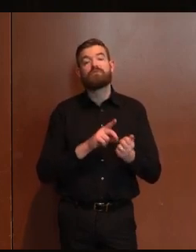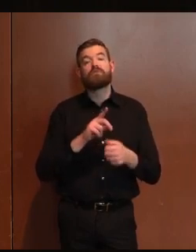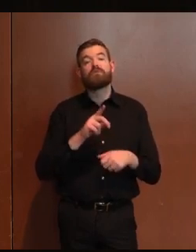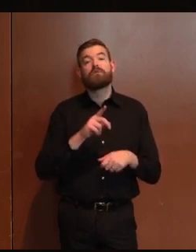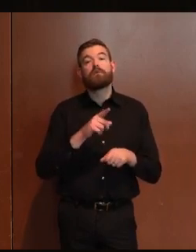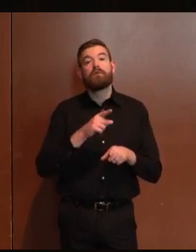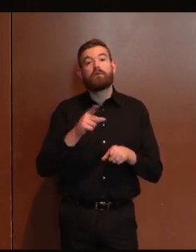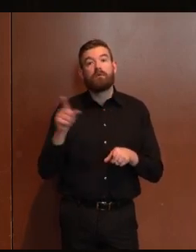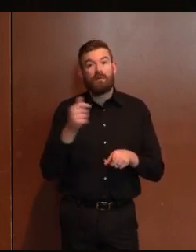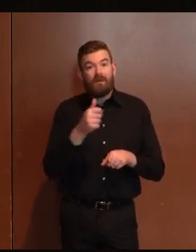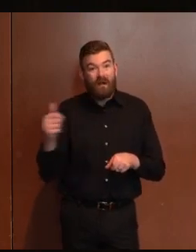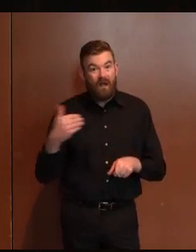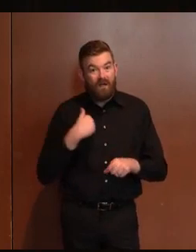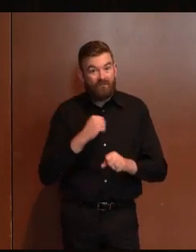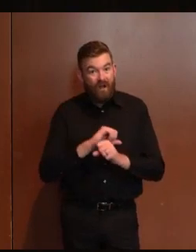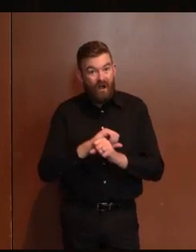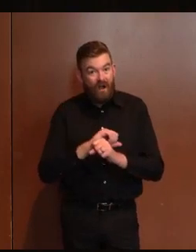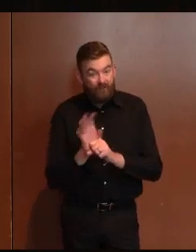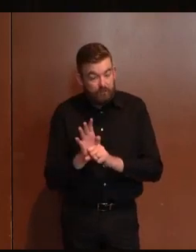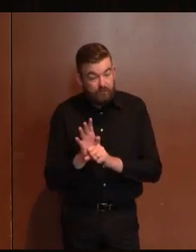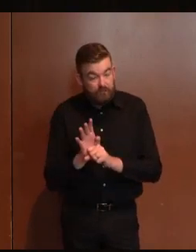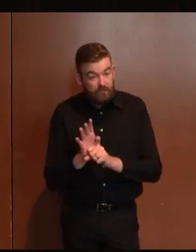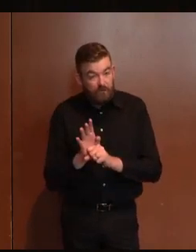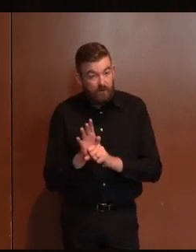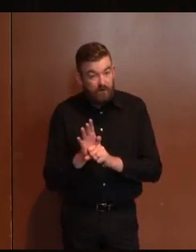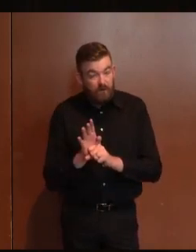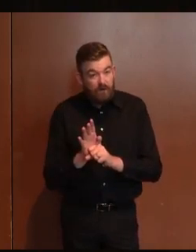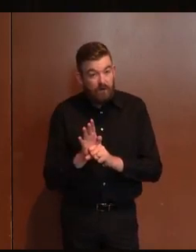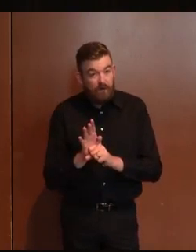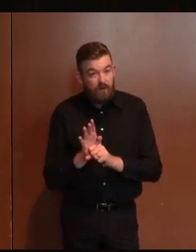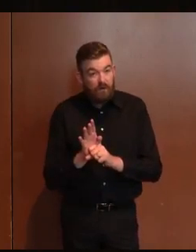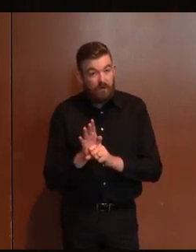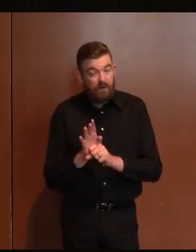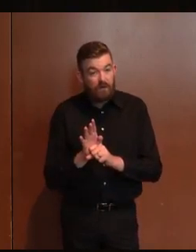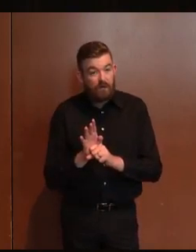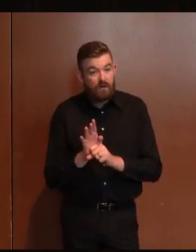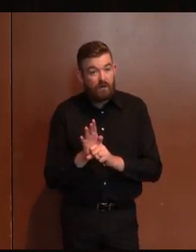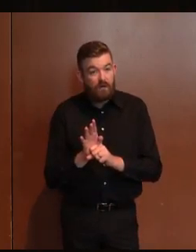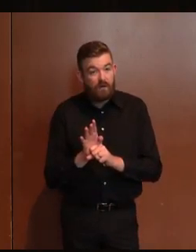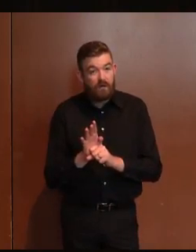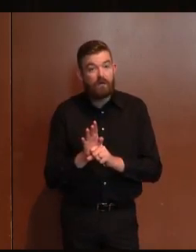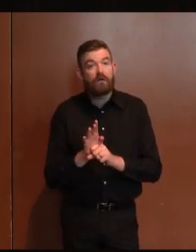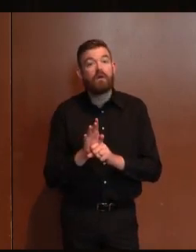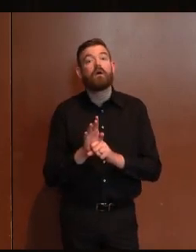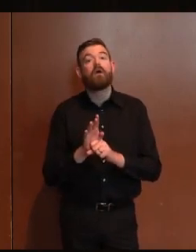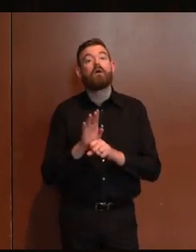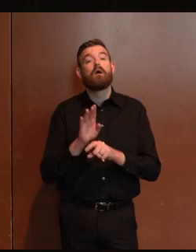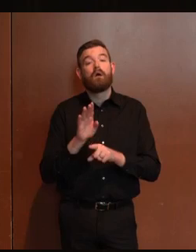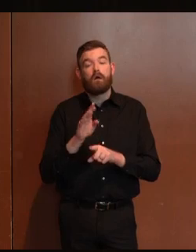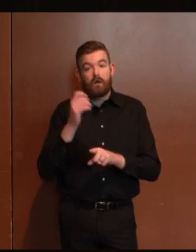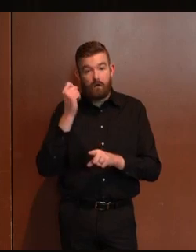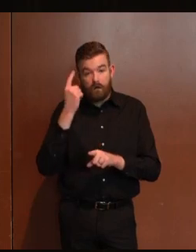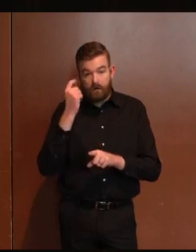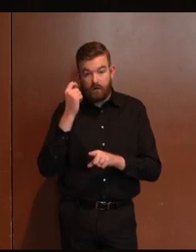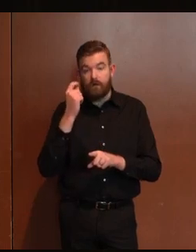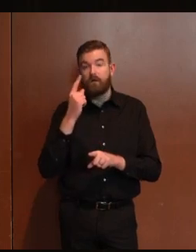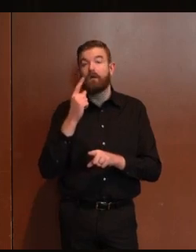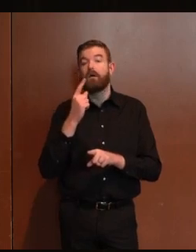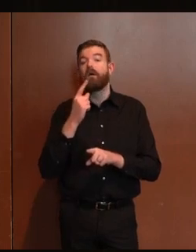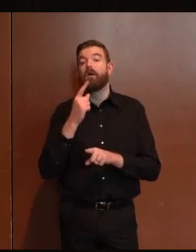this is, again, what we've been saying before. They may return to work 7 days after symptoms first developed